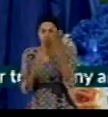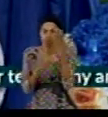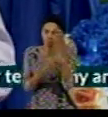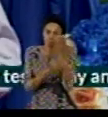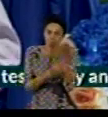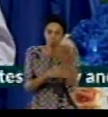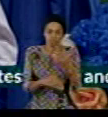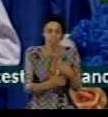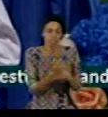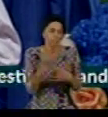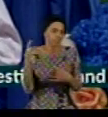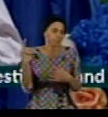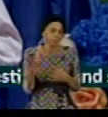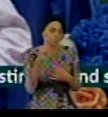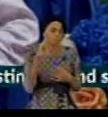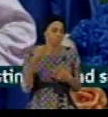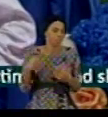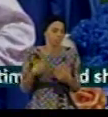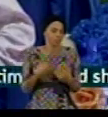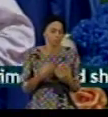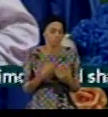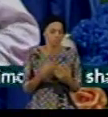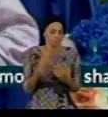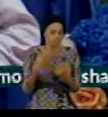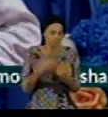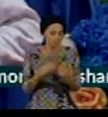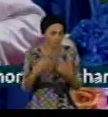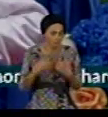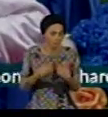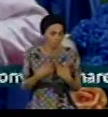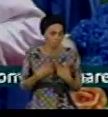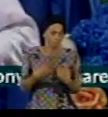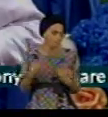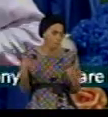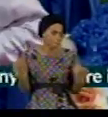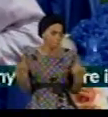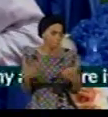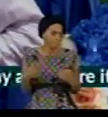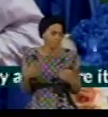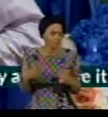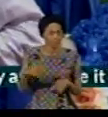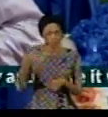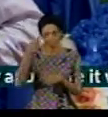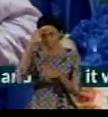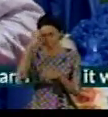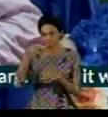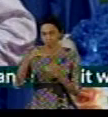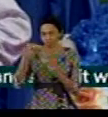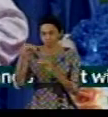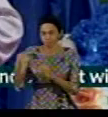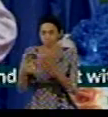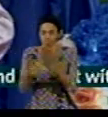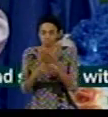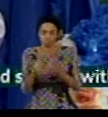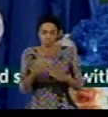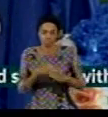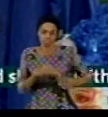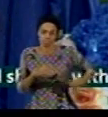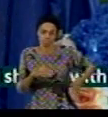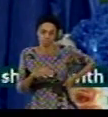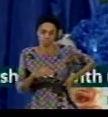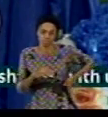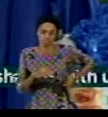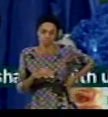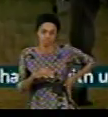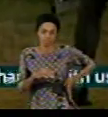anywhere we have our pen from my ripple here